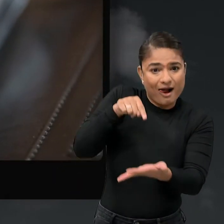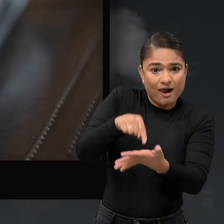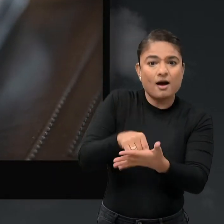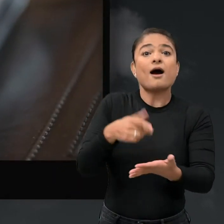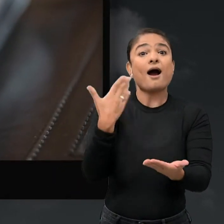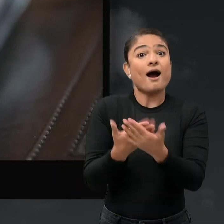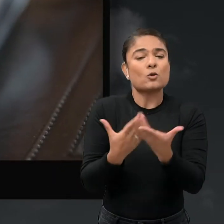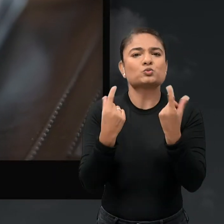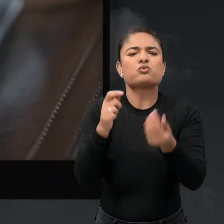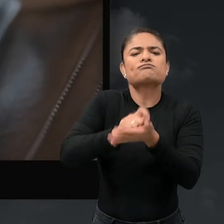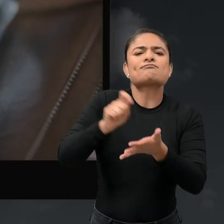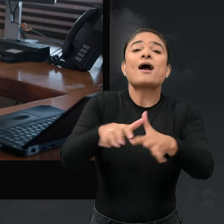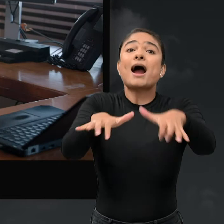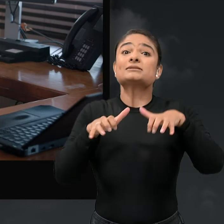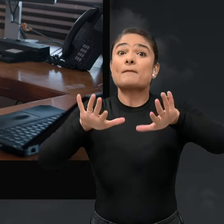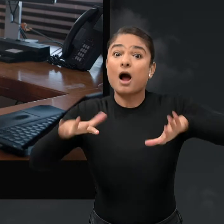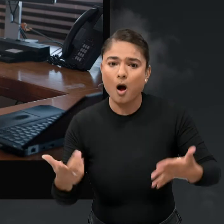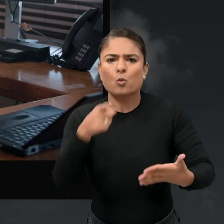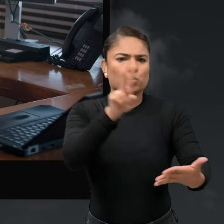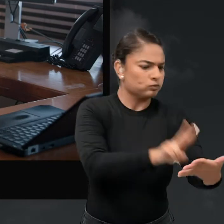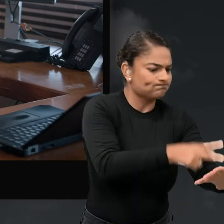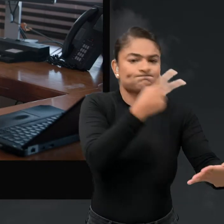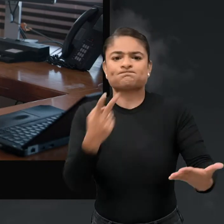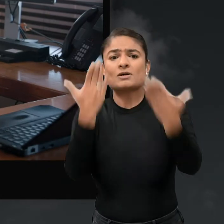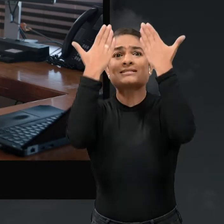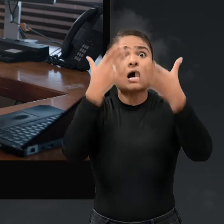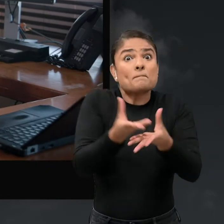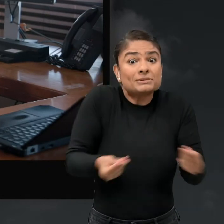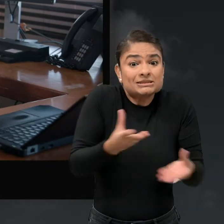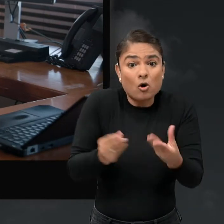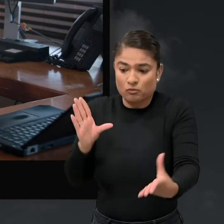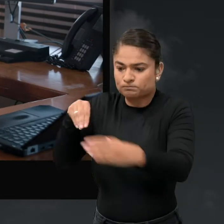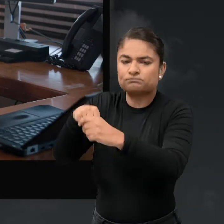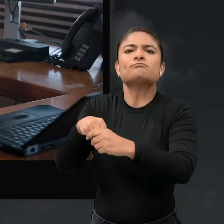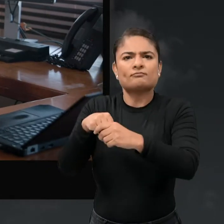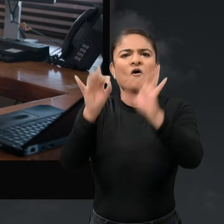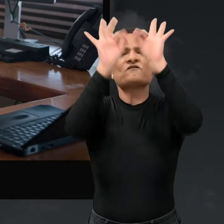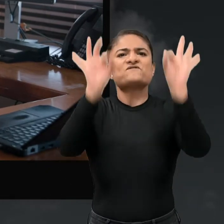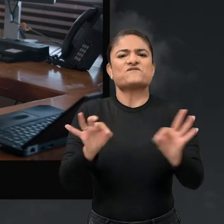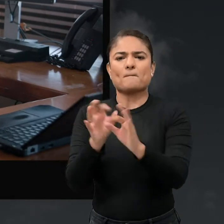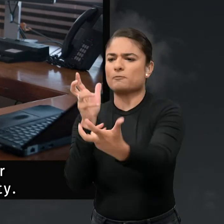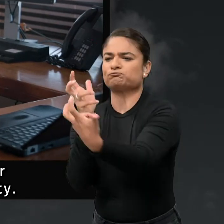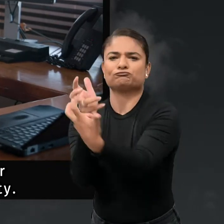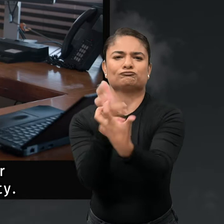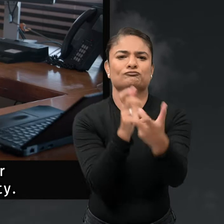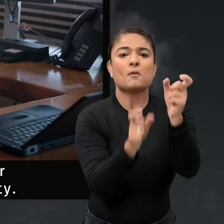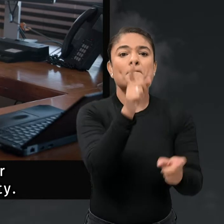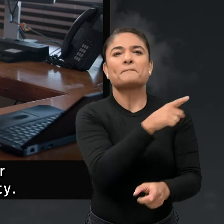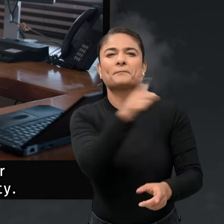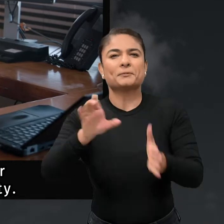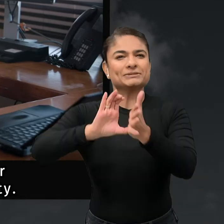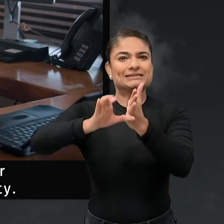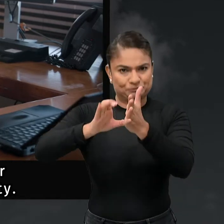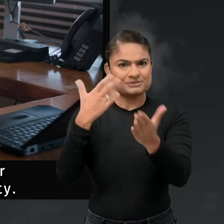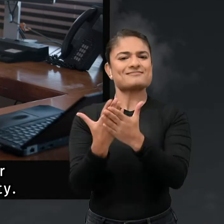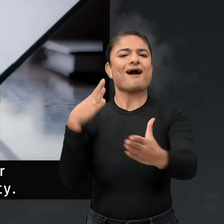how they write their exams, how you convert the study material into particular formats. And so I was